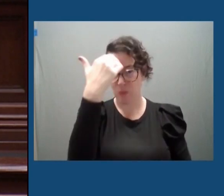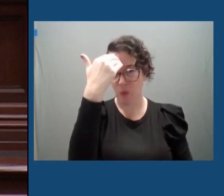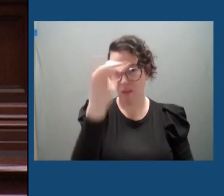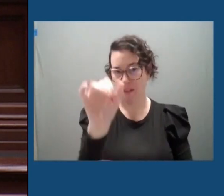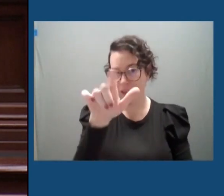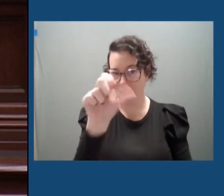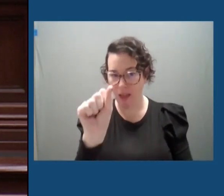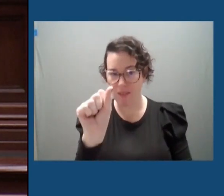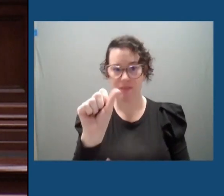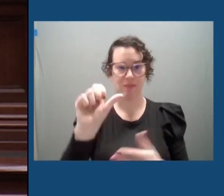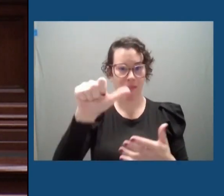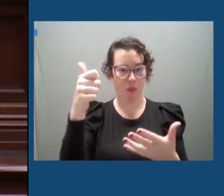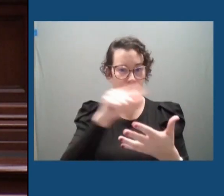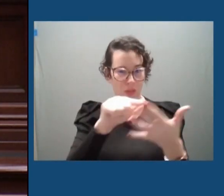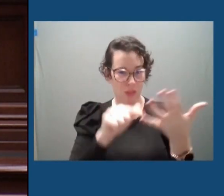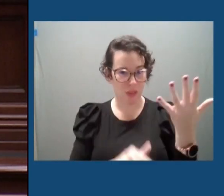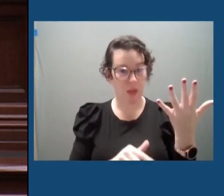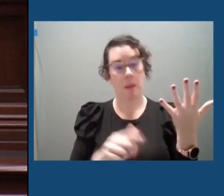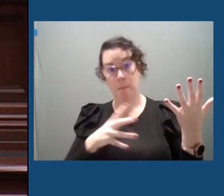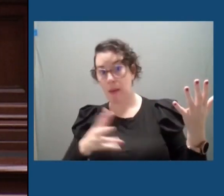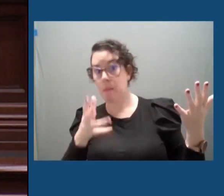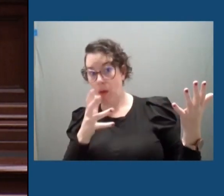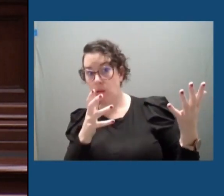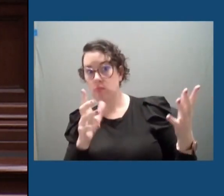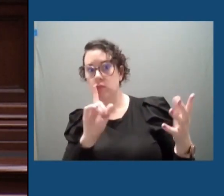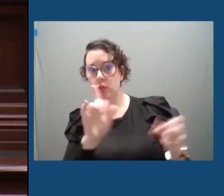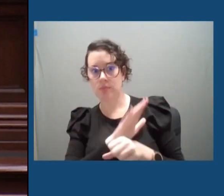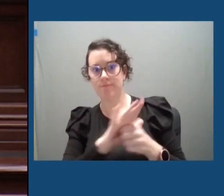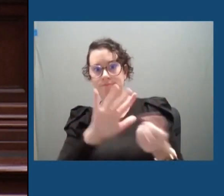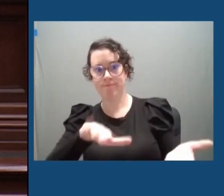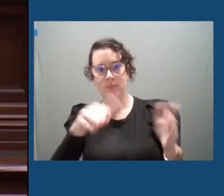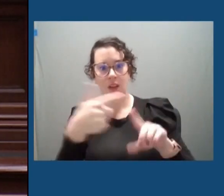robs millions, like my own mother, of their vitality.